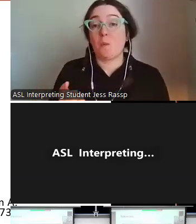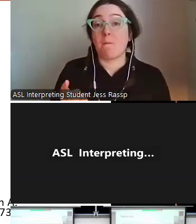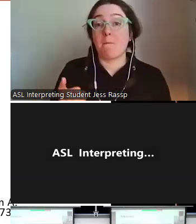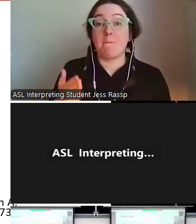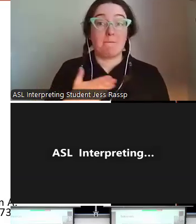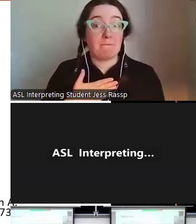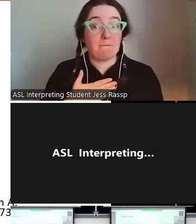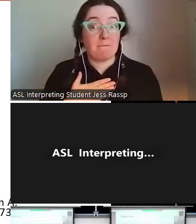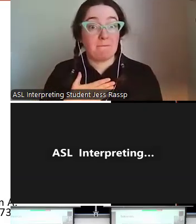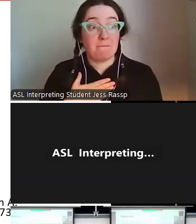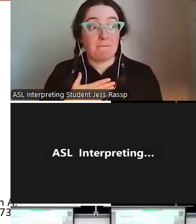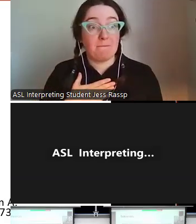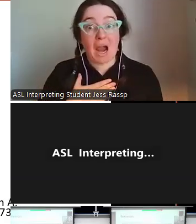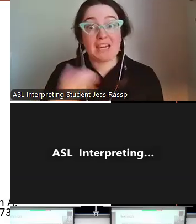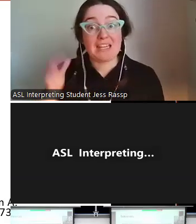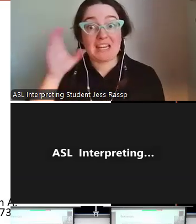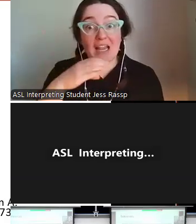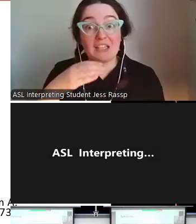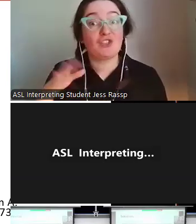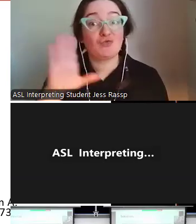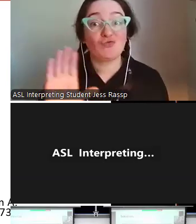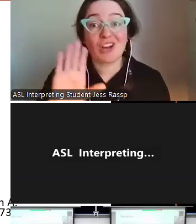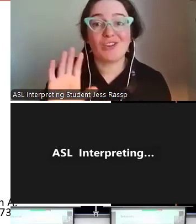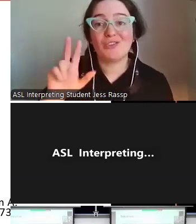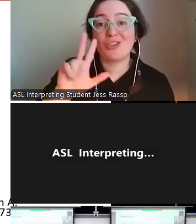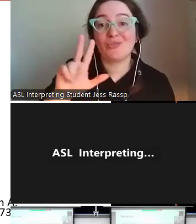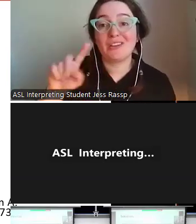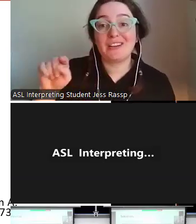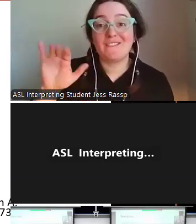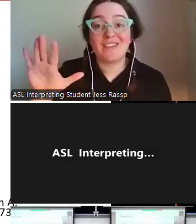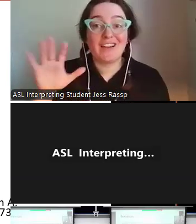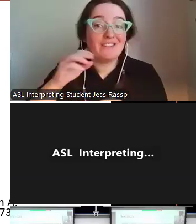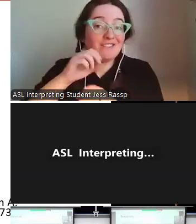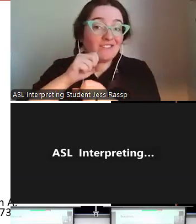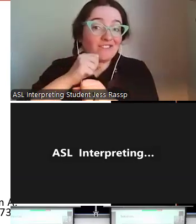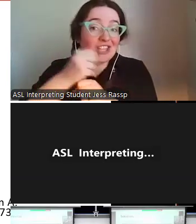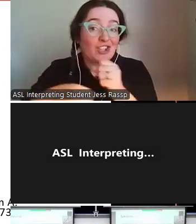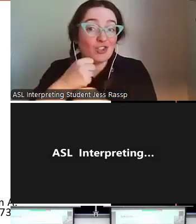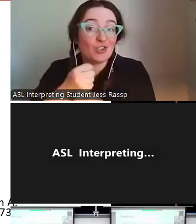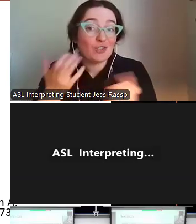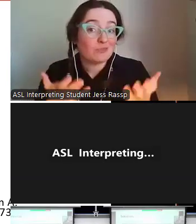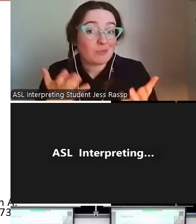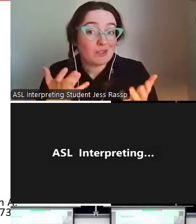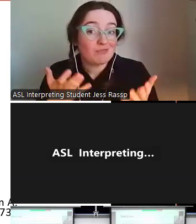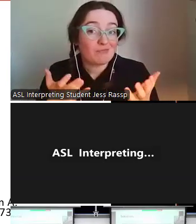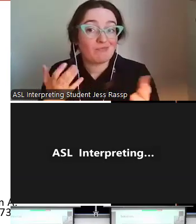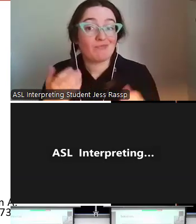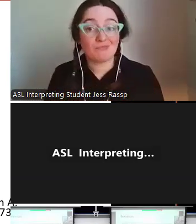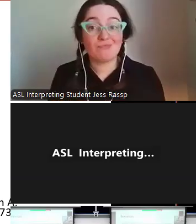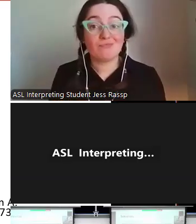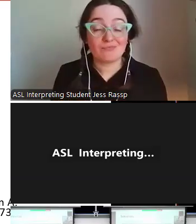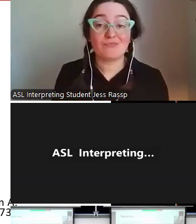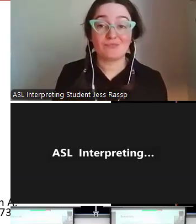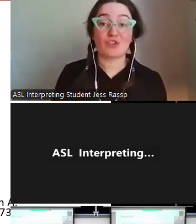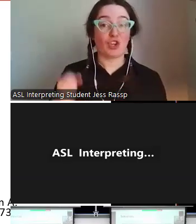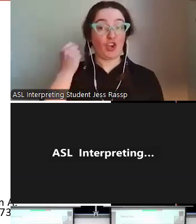know, right? That's one of those things where, of course, it's going to be marketable, right? You're going to there's enough people in the